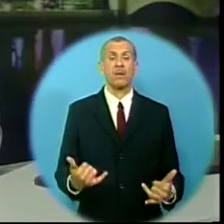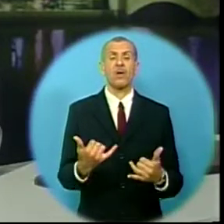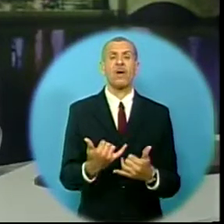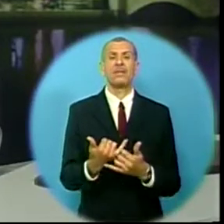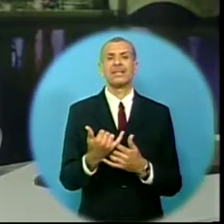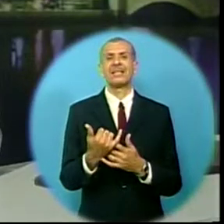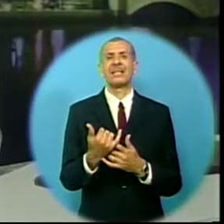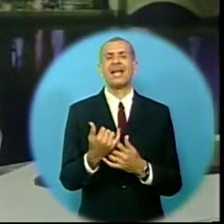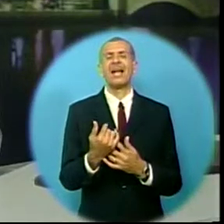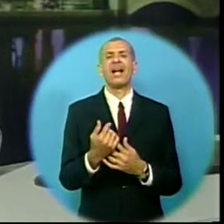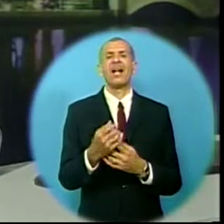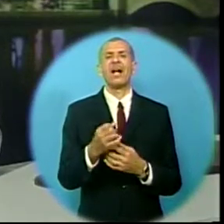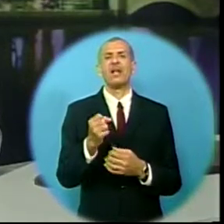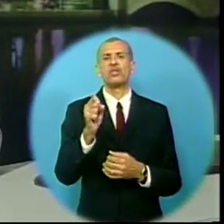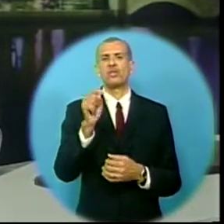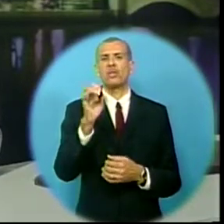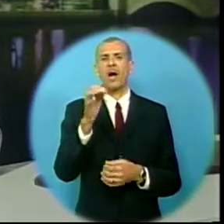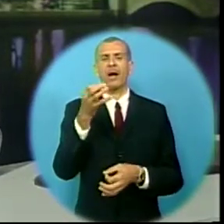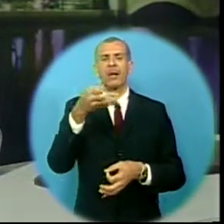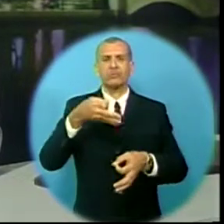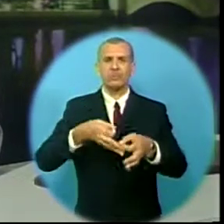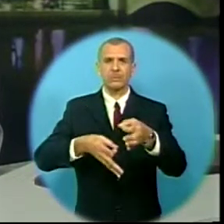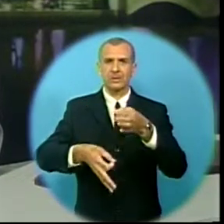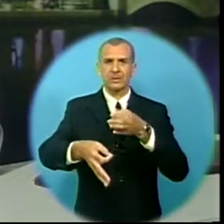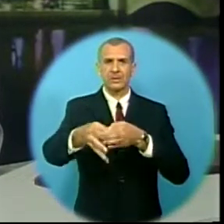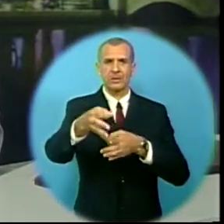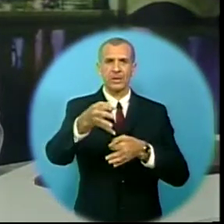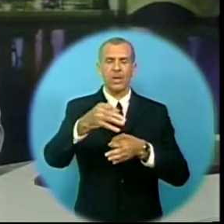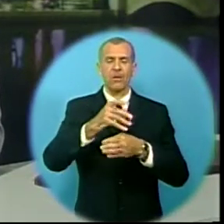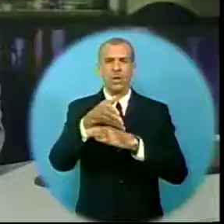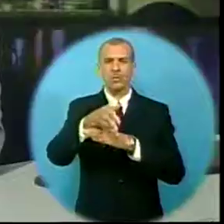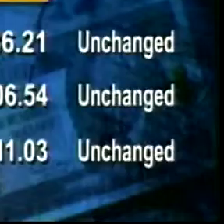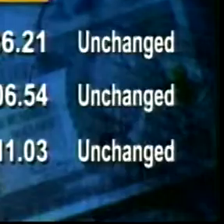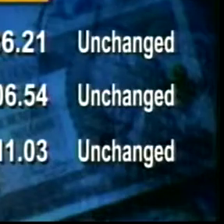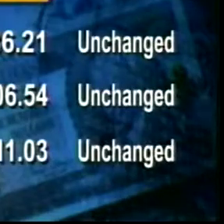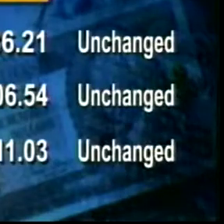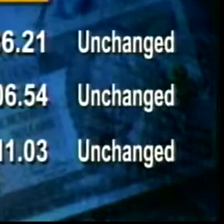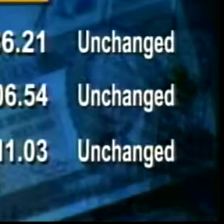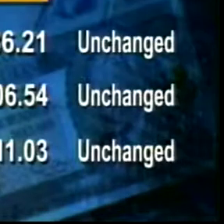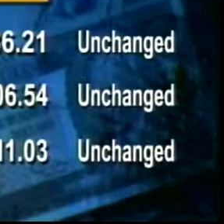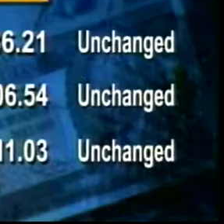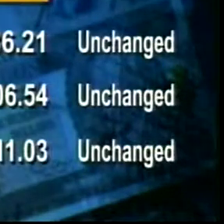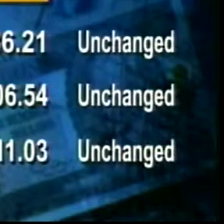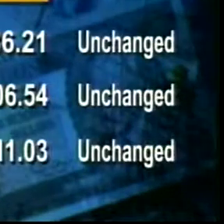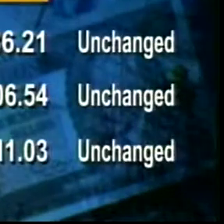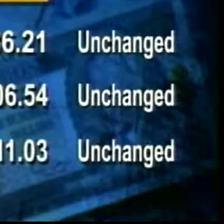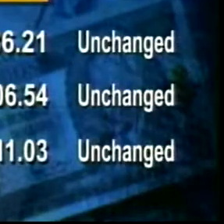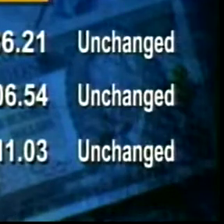summary of selected stock exchanges from across our region.